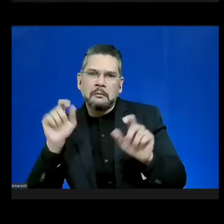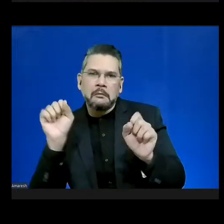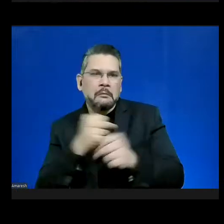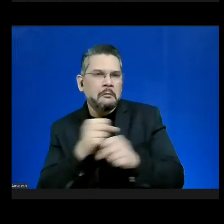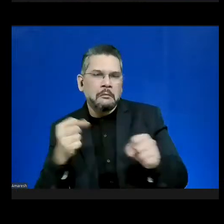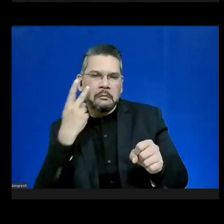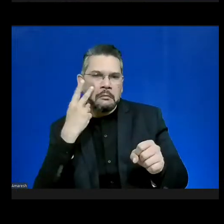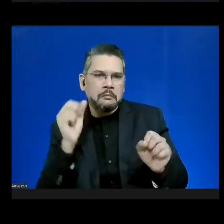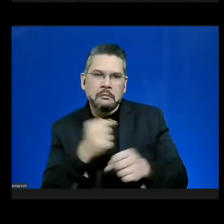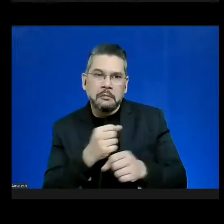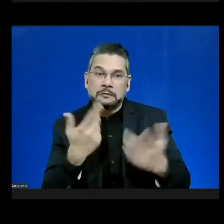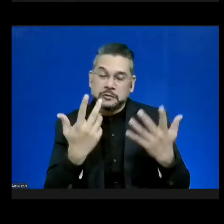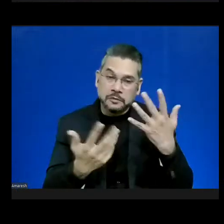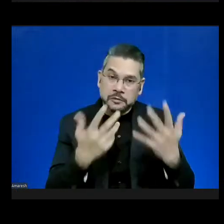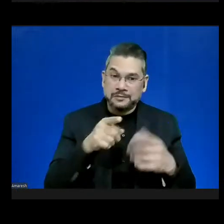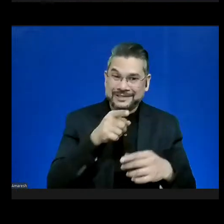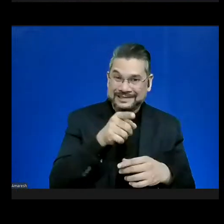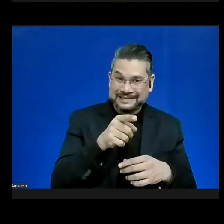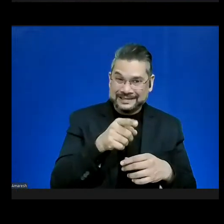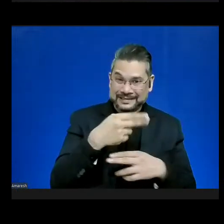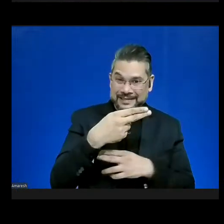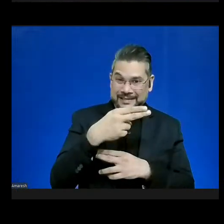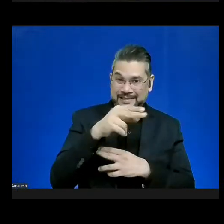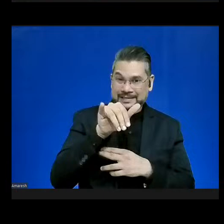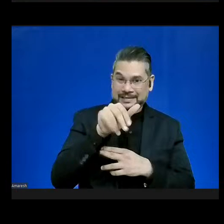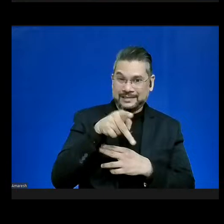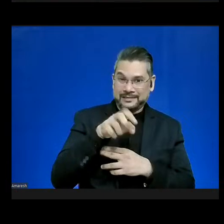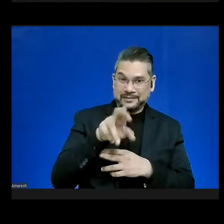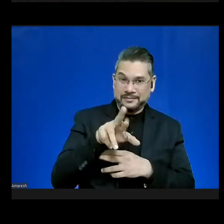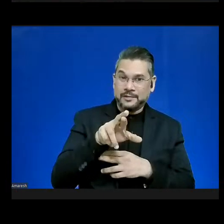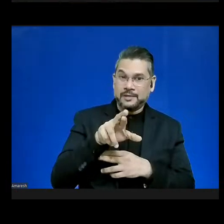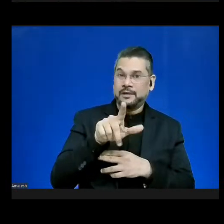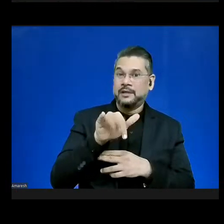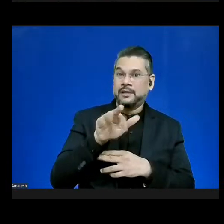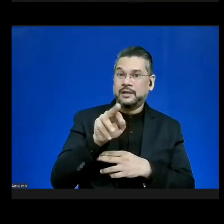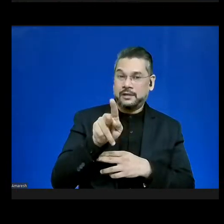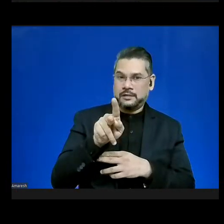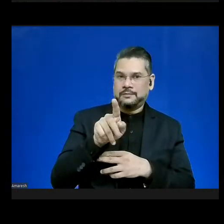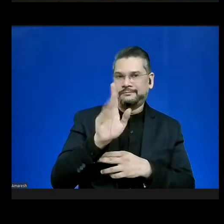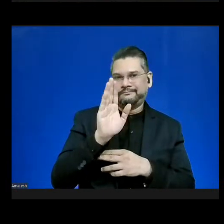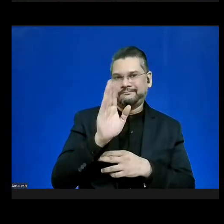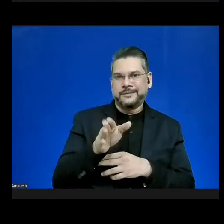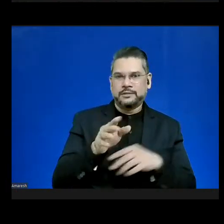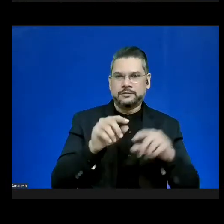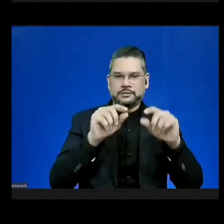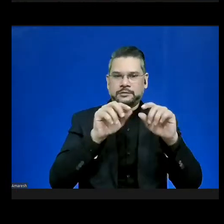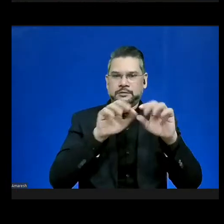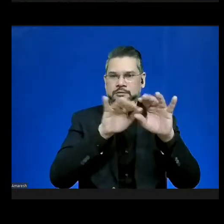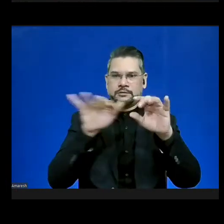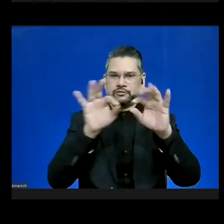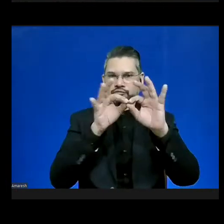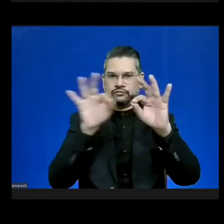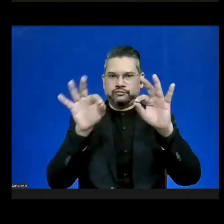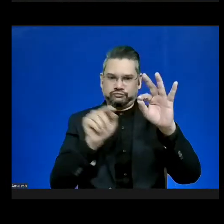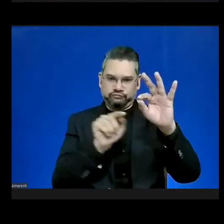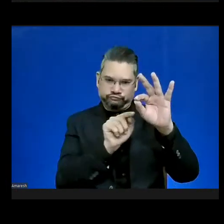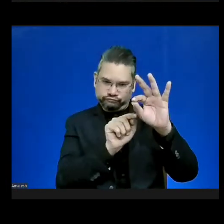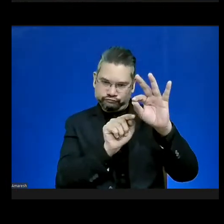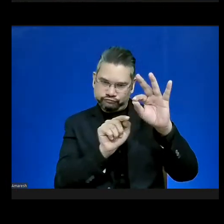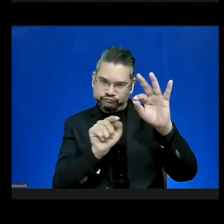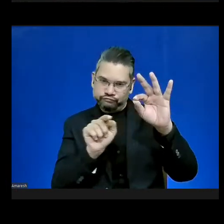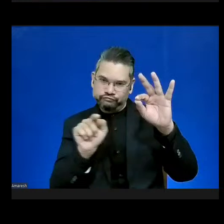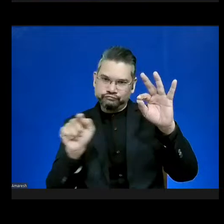they are under means discriminated or from the normal text, and people know that